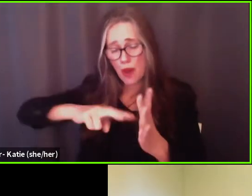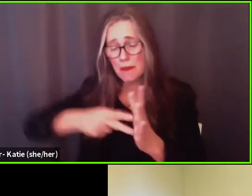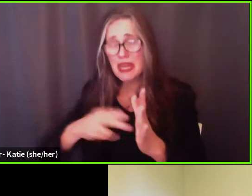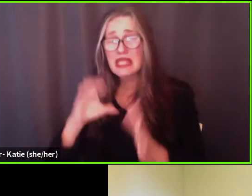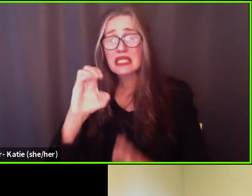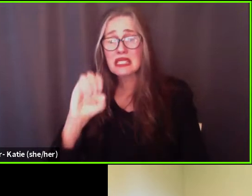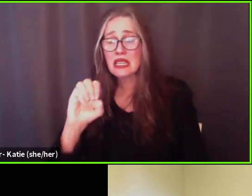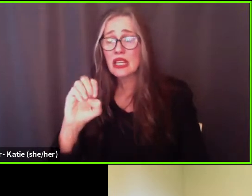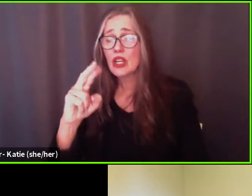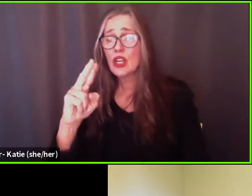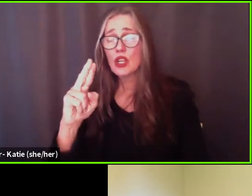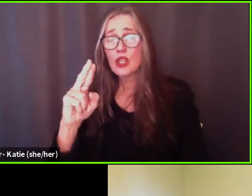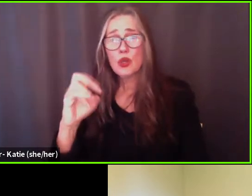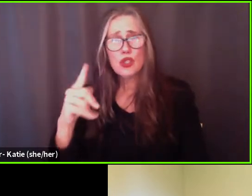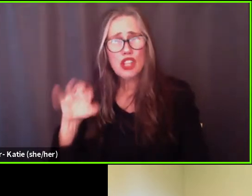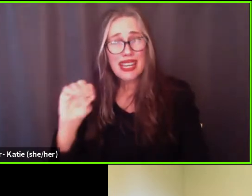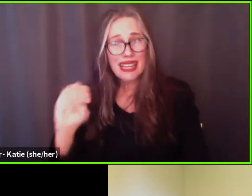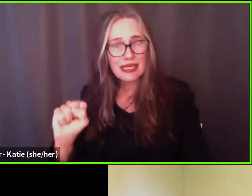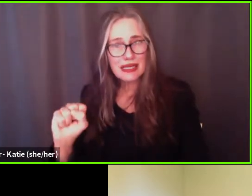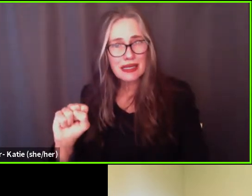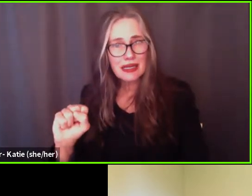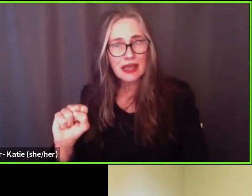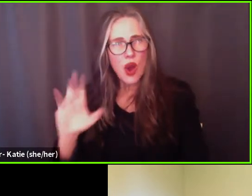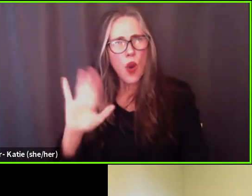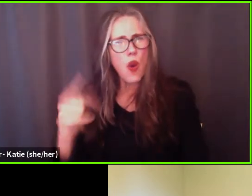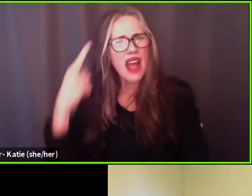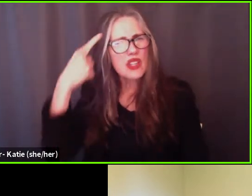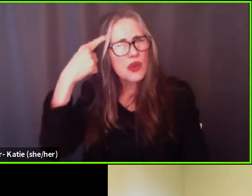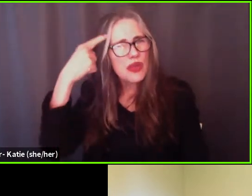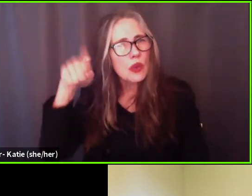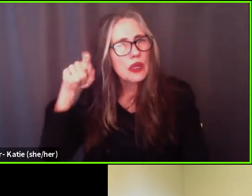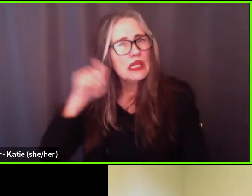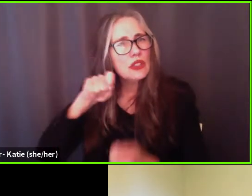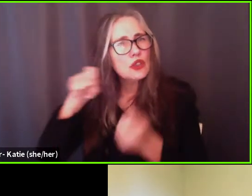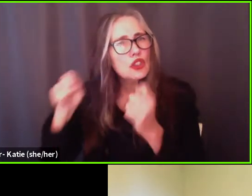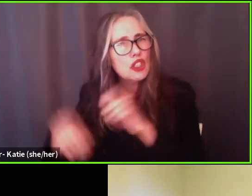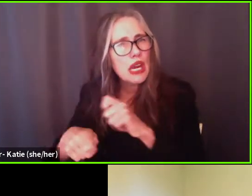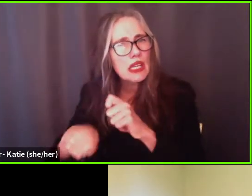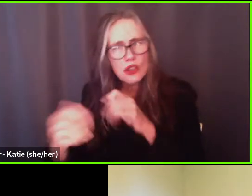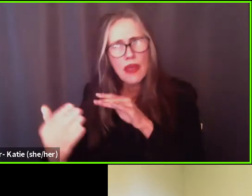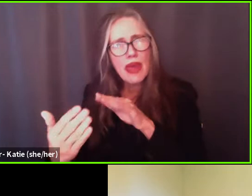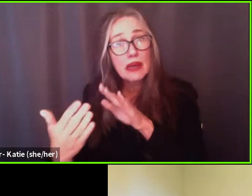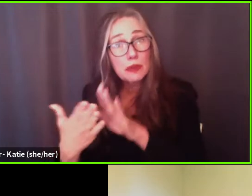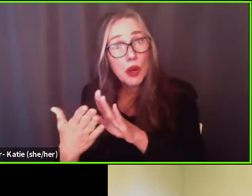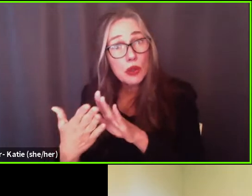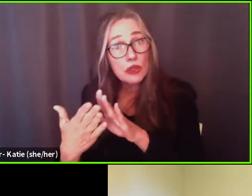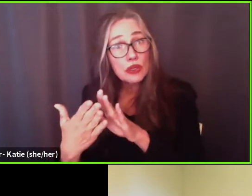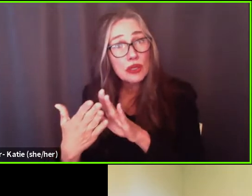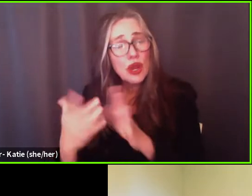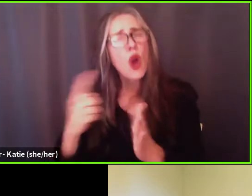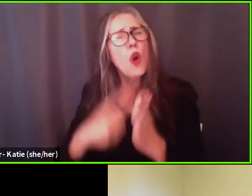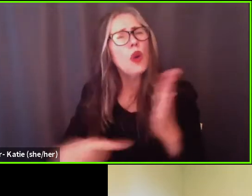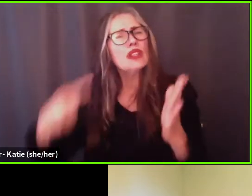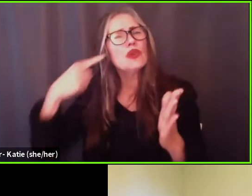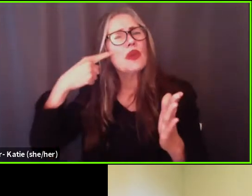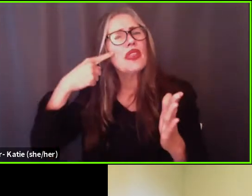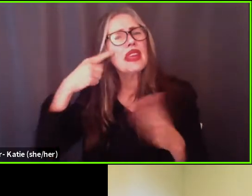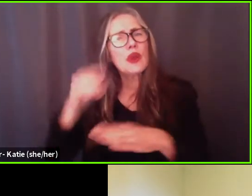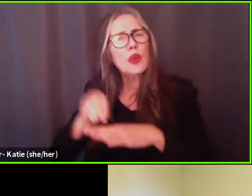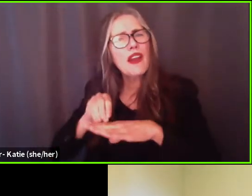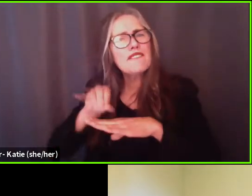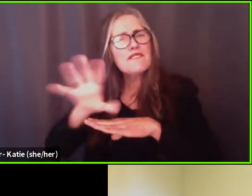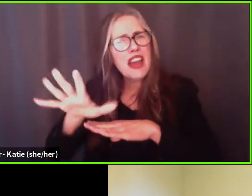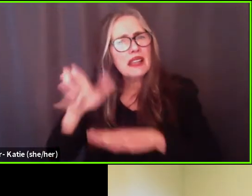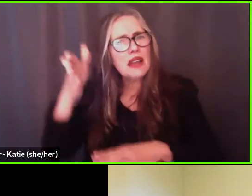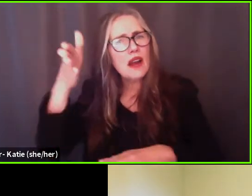presence and the potential implications for uh eugenics in our future yeah so this is a great